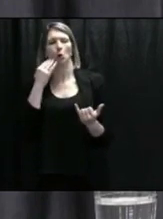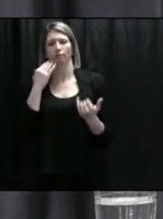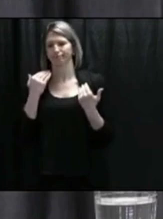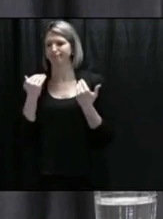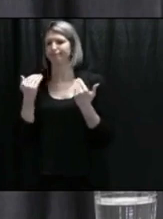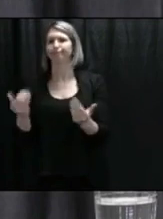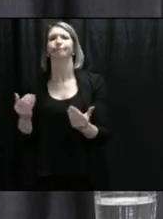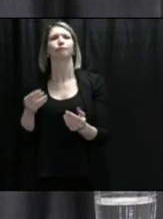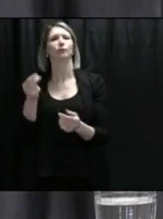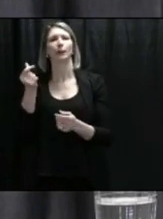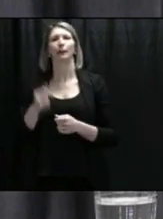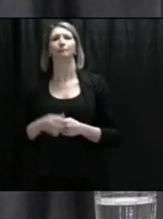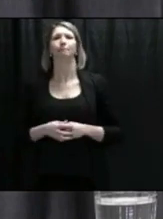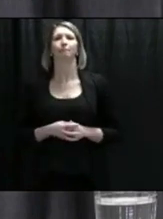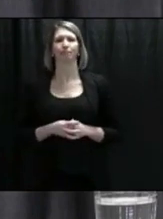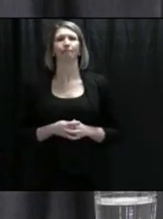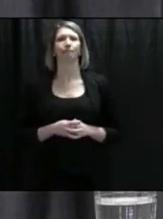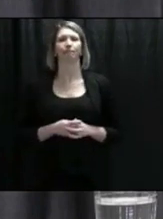Thank you.